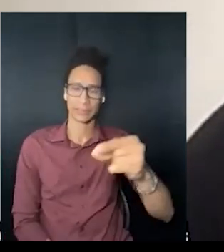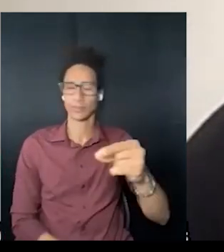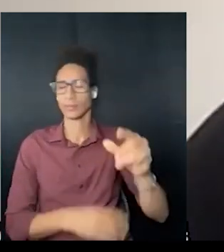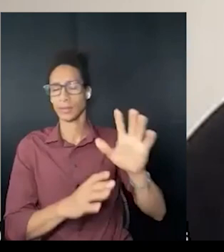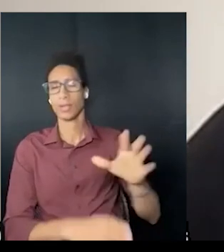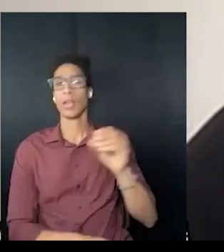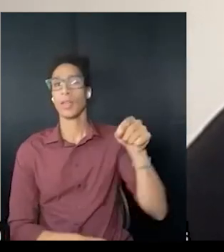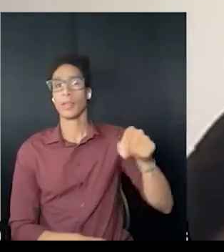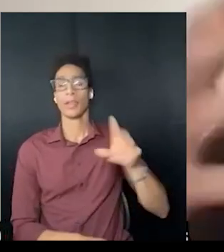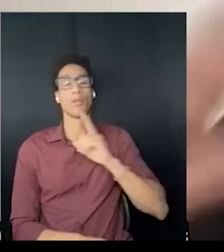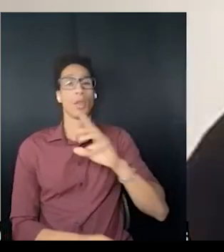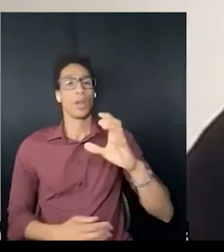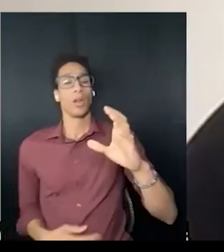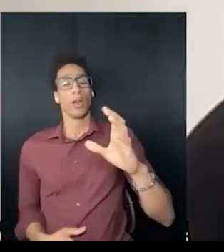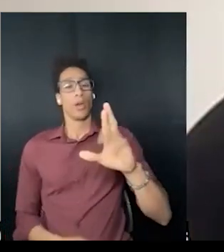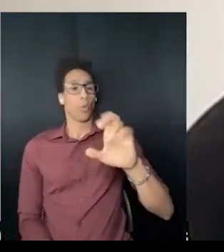my heart and in my